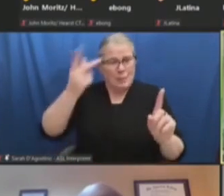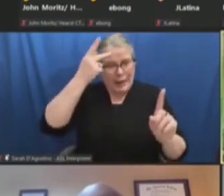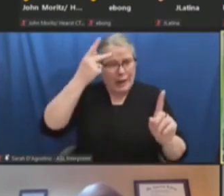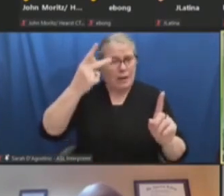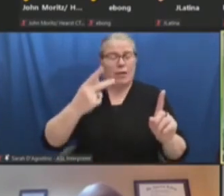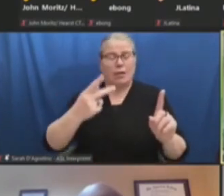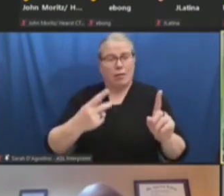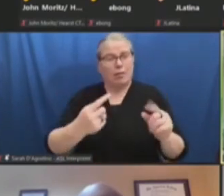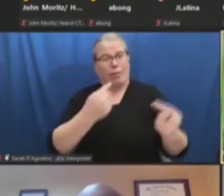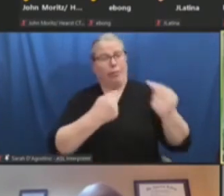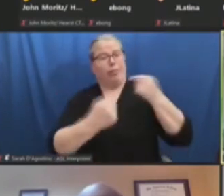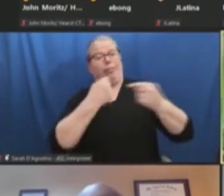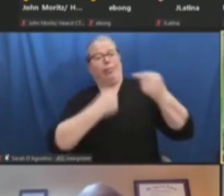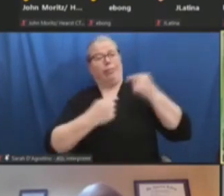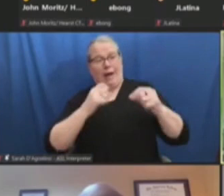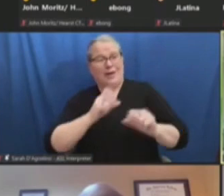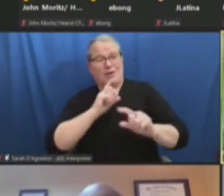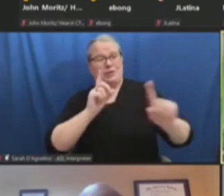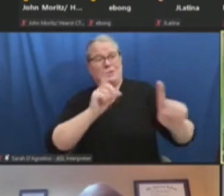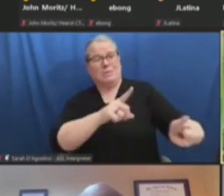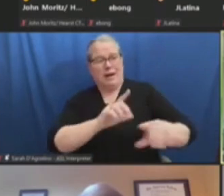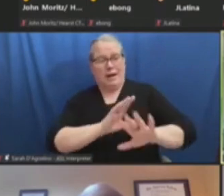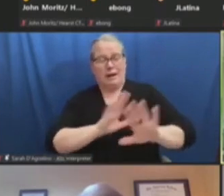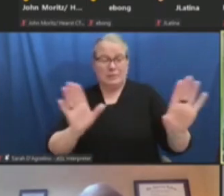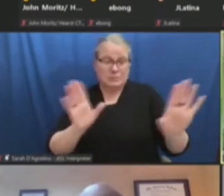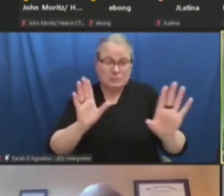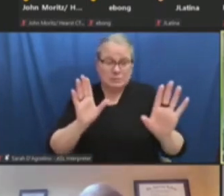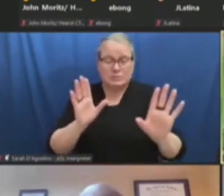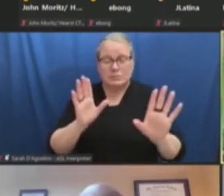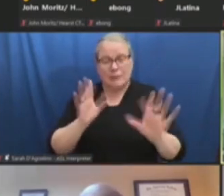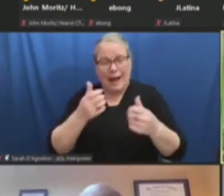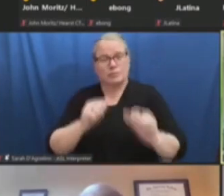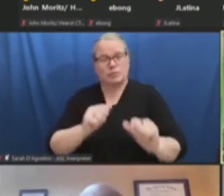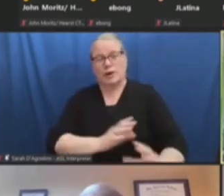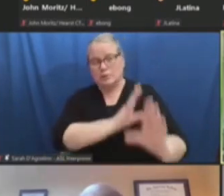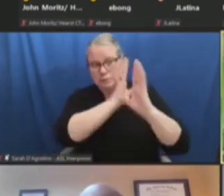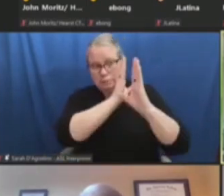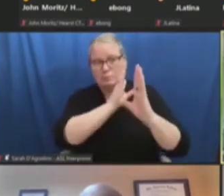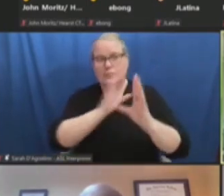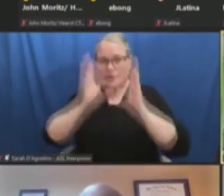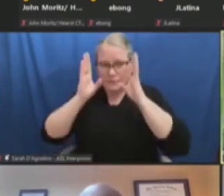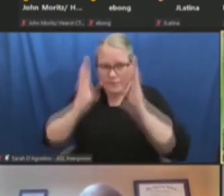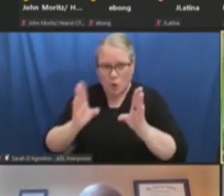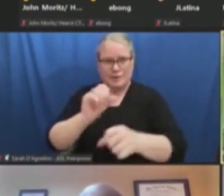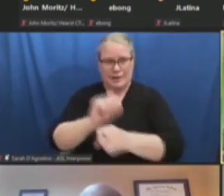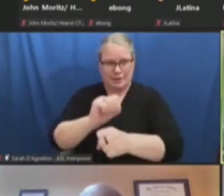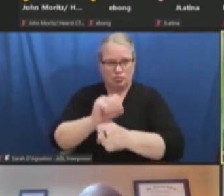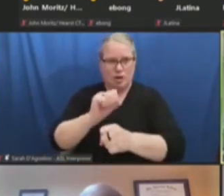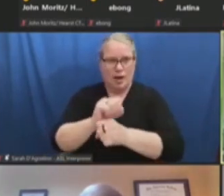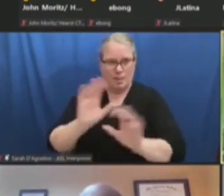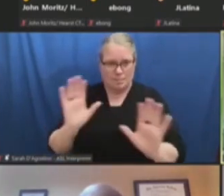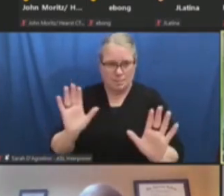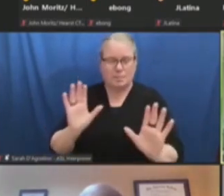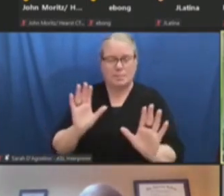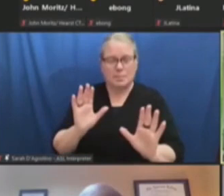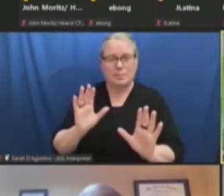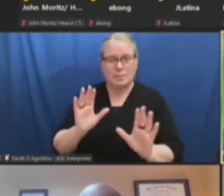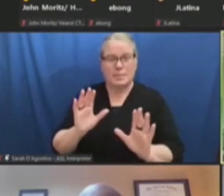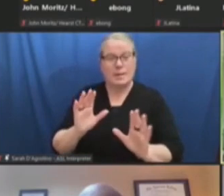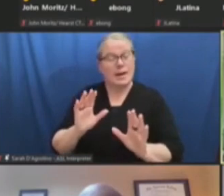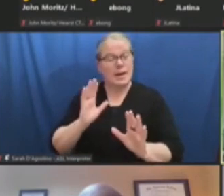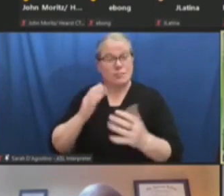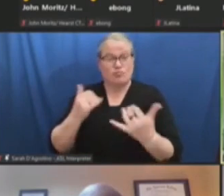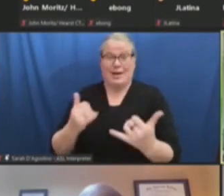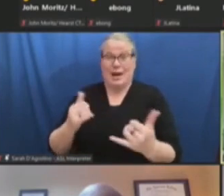world, but I'm trying like heck to focus on the job at hand. And right now it's getting us